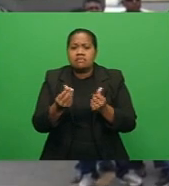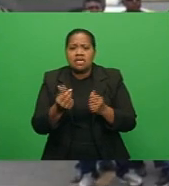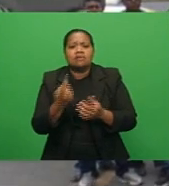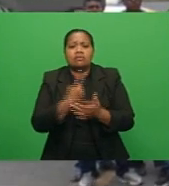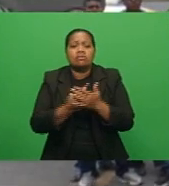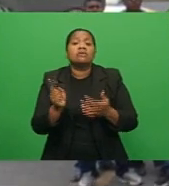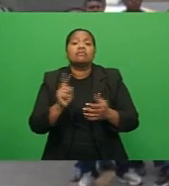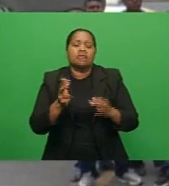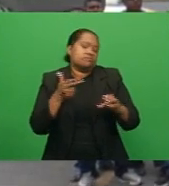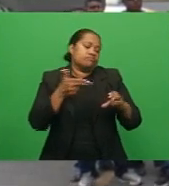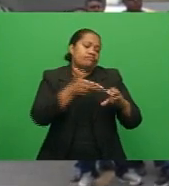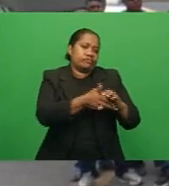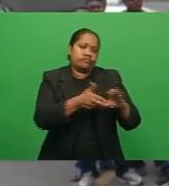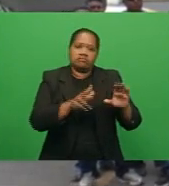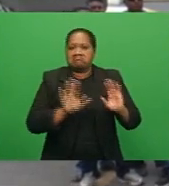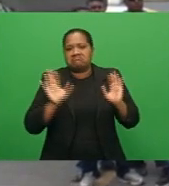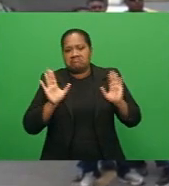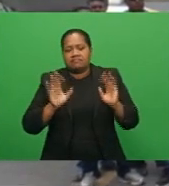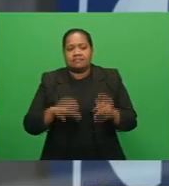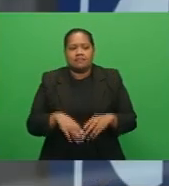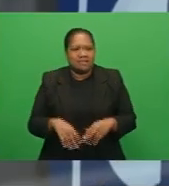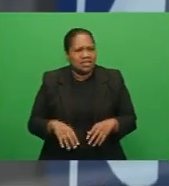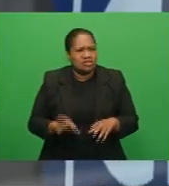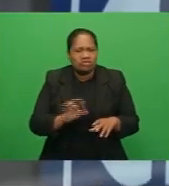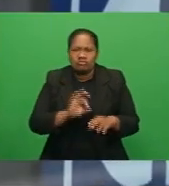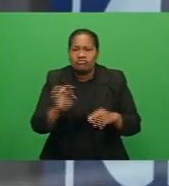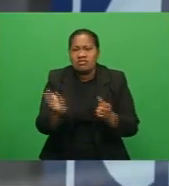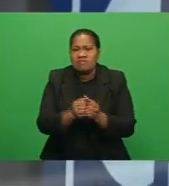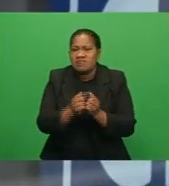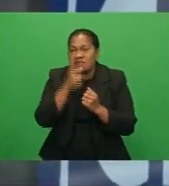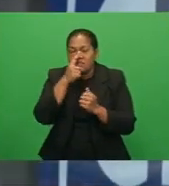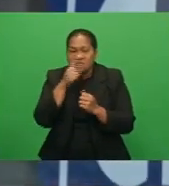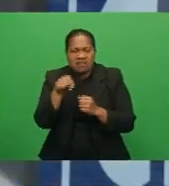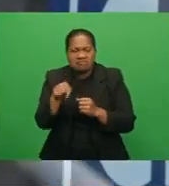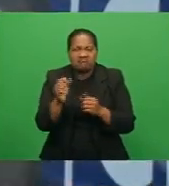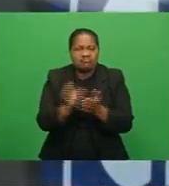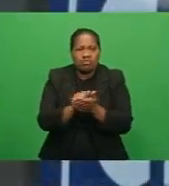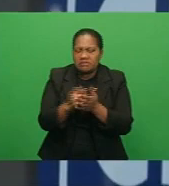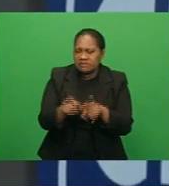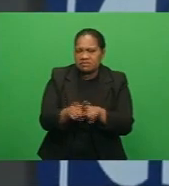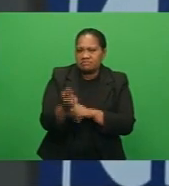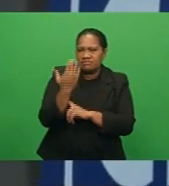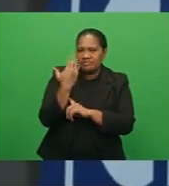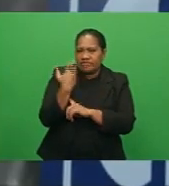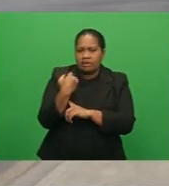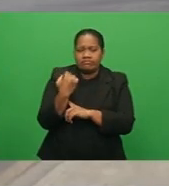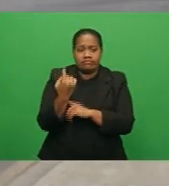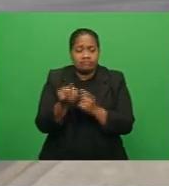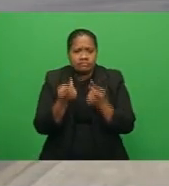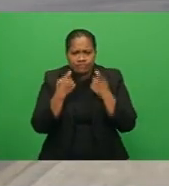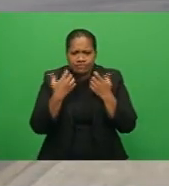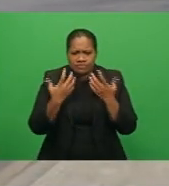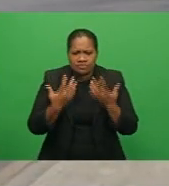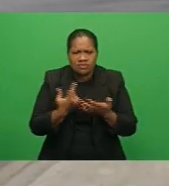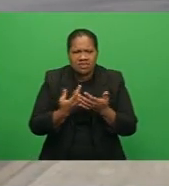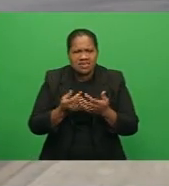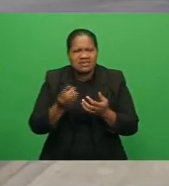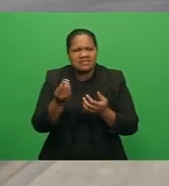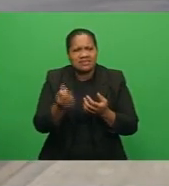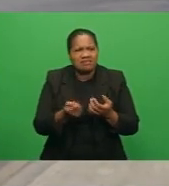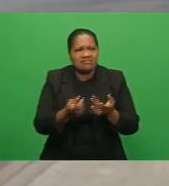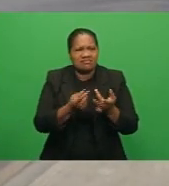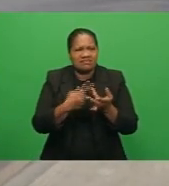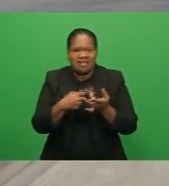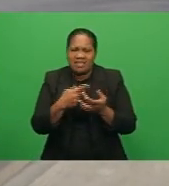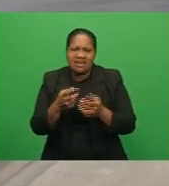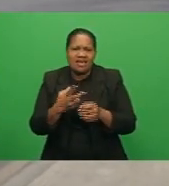have noticed that not many people are out shopping like before, and those who do show up opt for other modes of